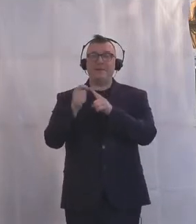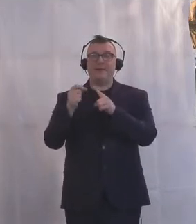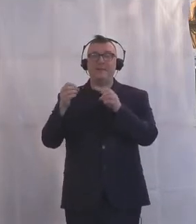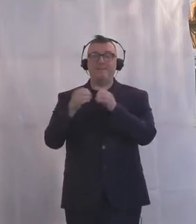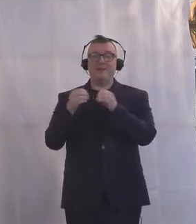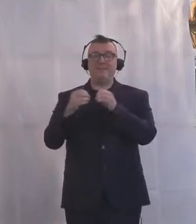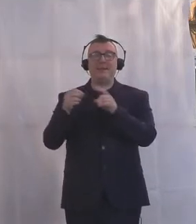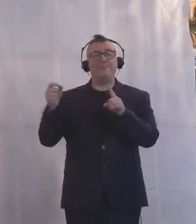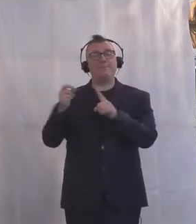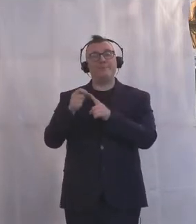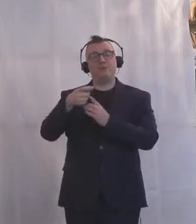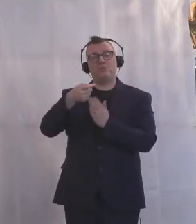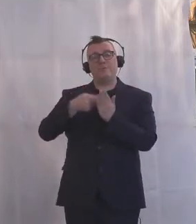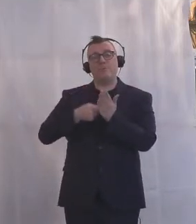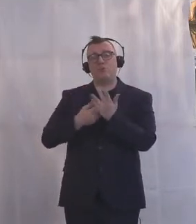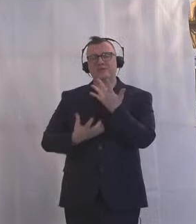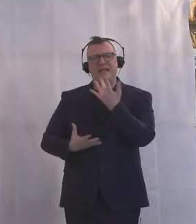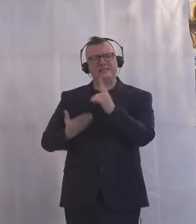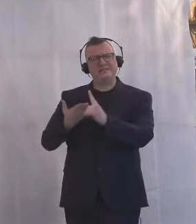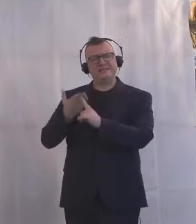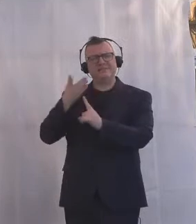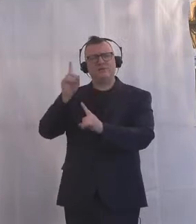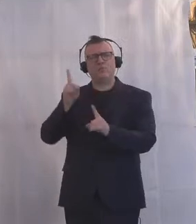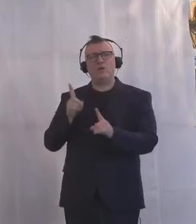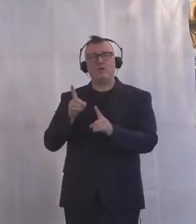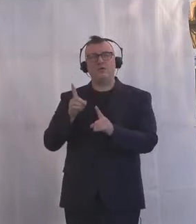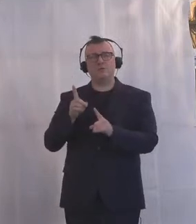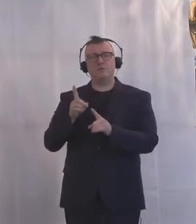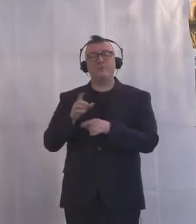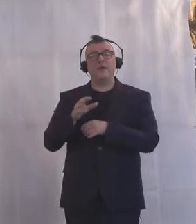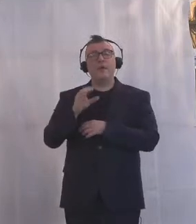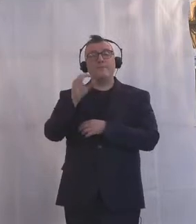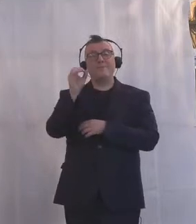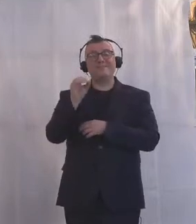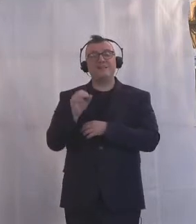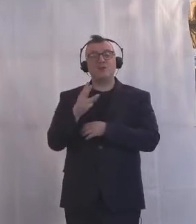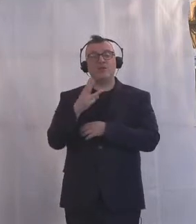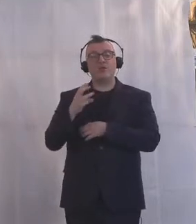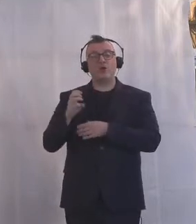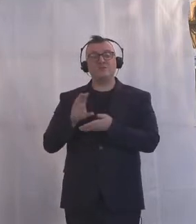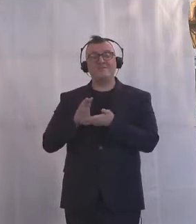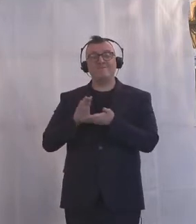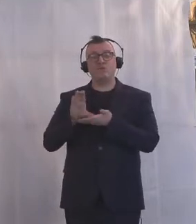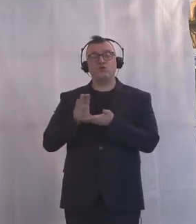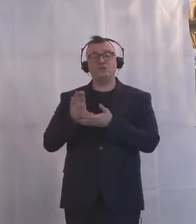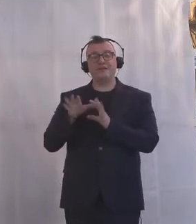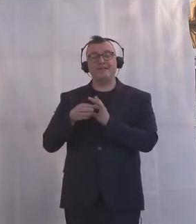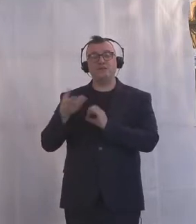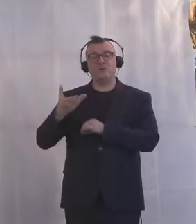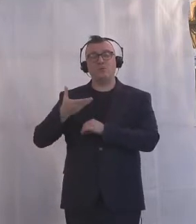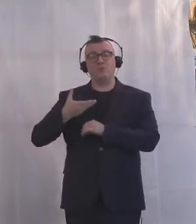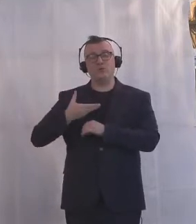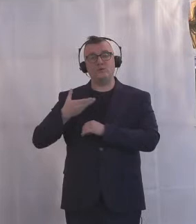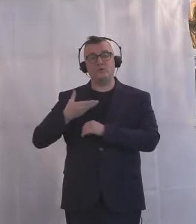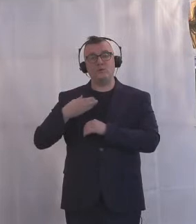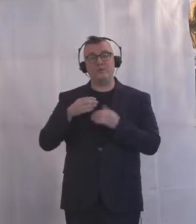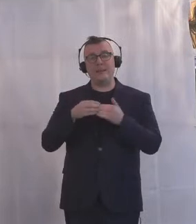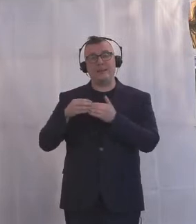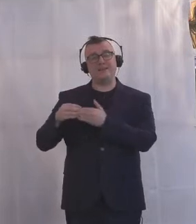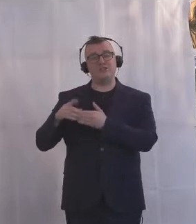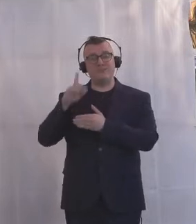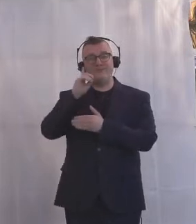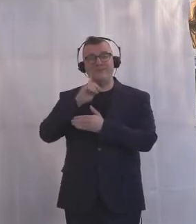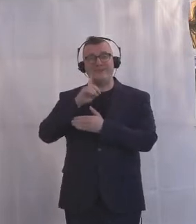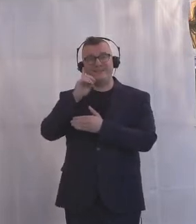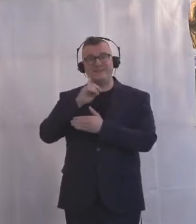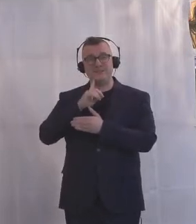that, or found that 30% of the funding going to these businesses are businesses with females